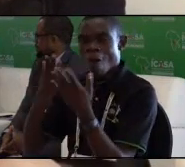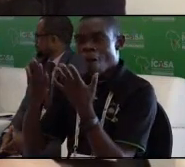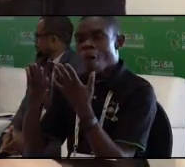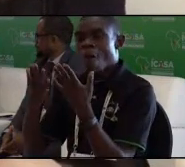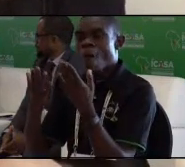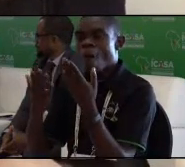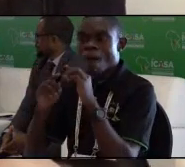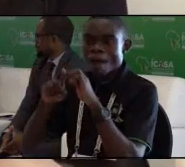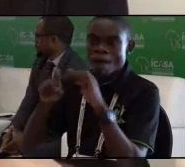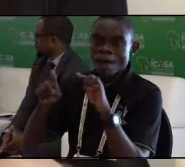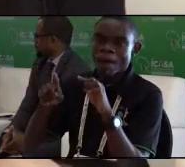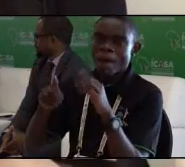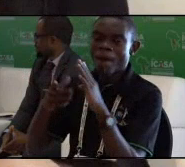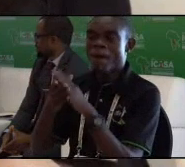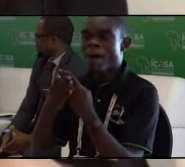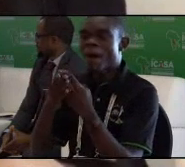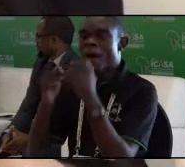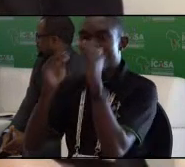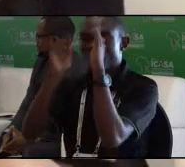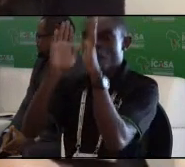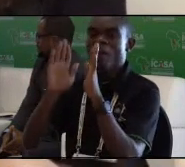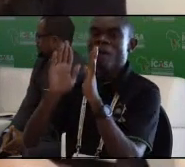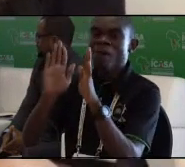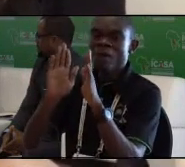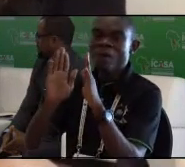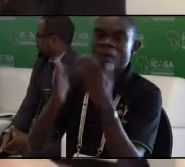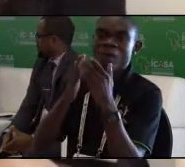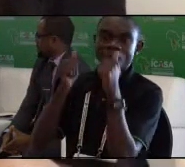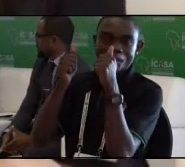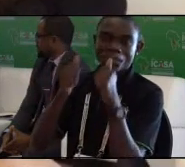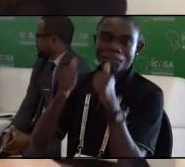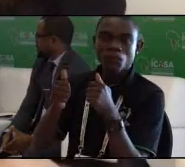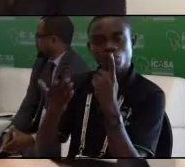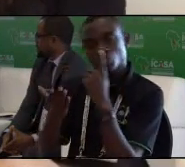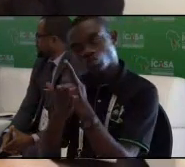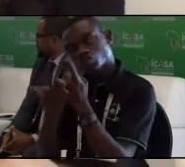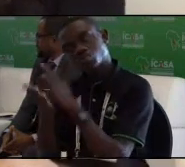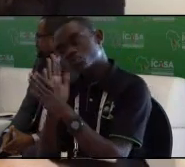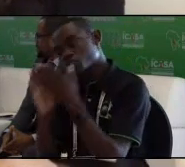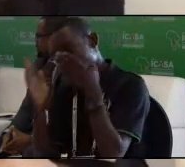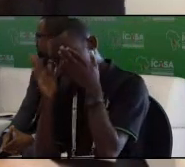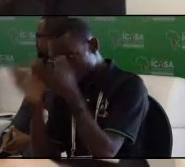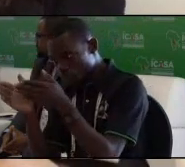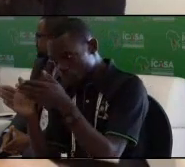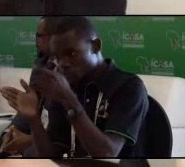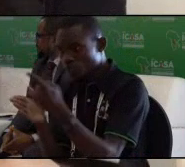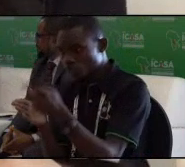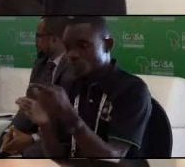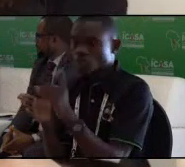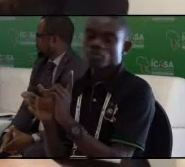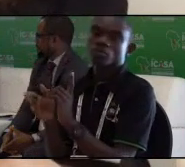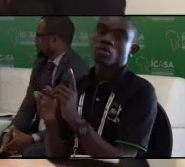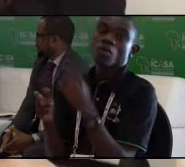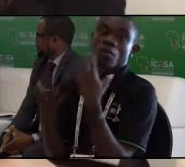oversight over the private sector. Because our campaigns were really agnostic actually to the self-test, isn't it? It was not specifically calling out certain